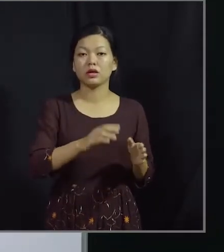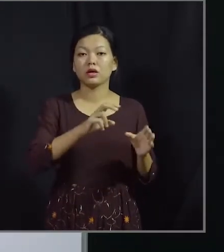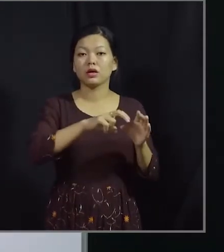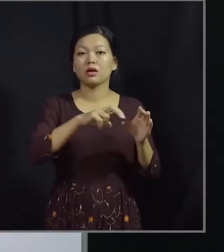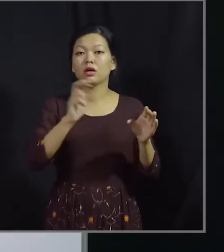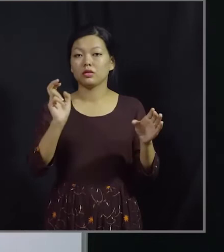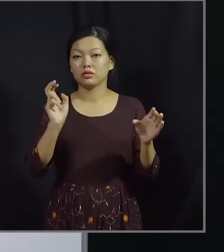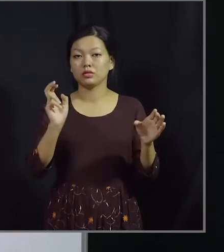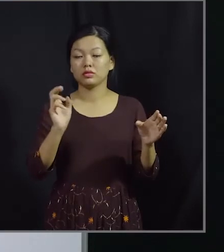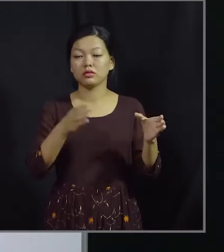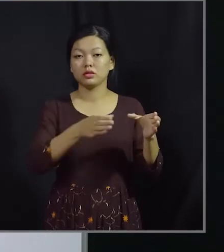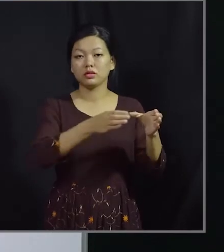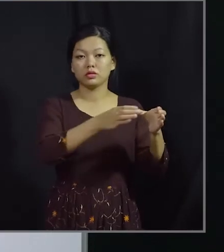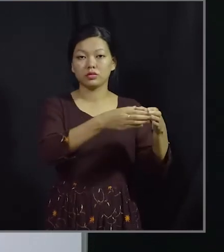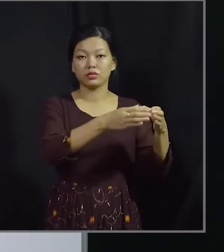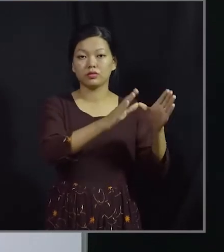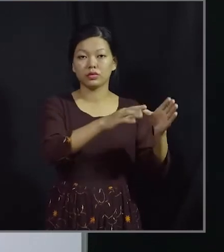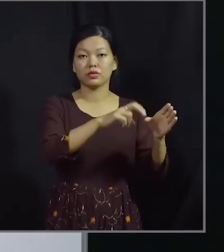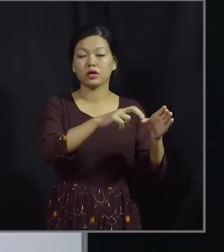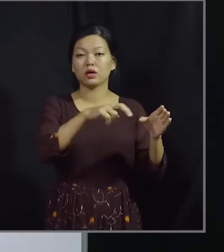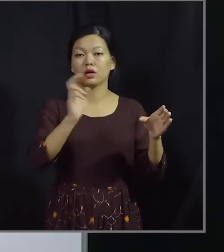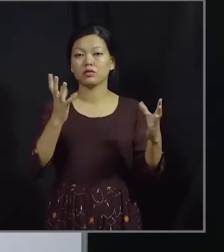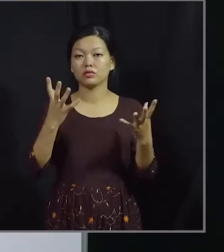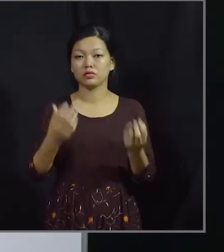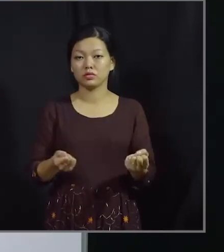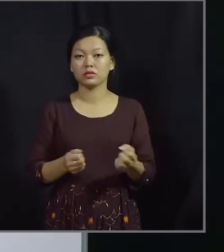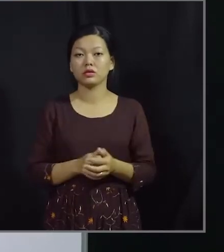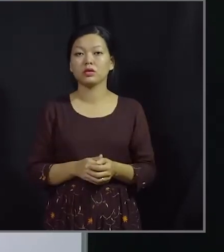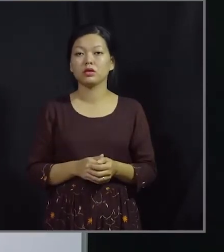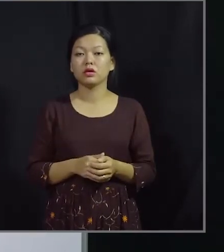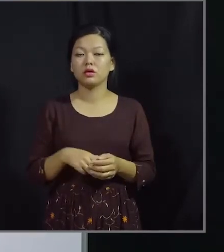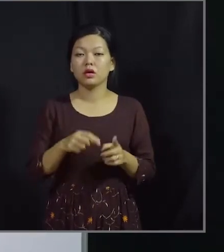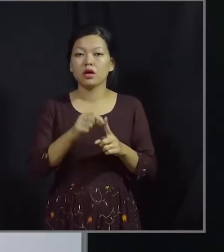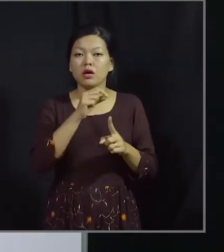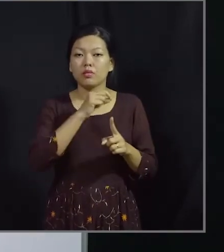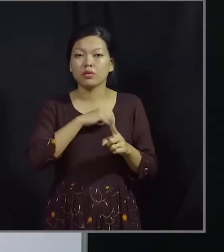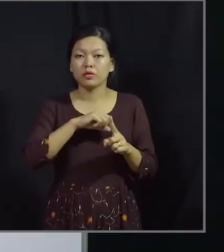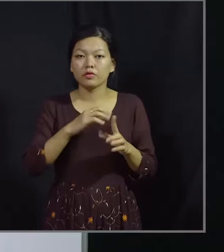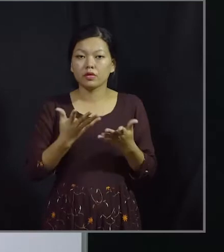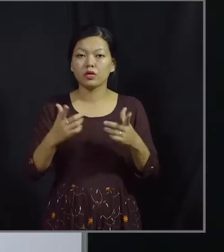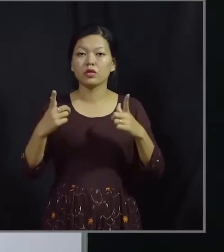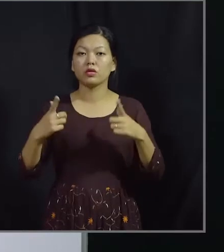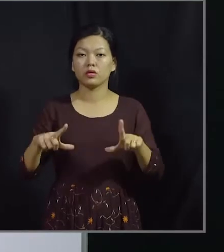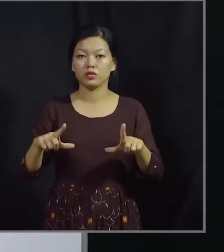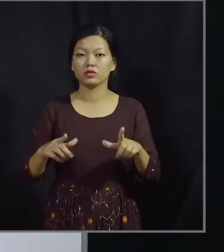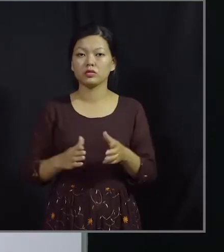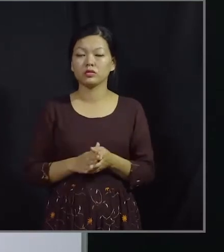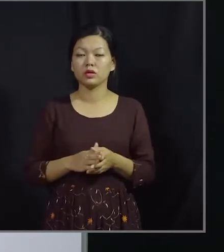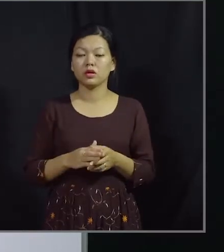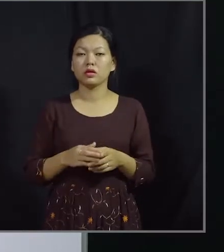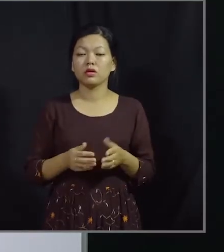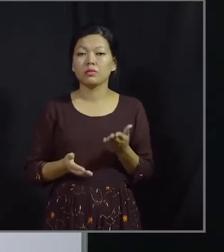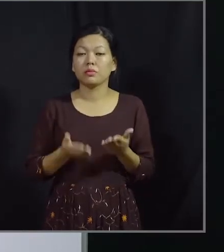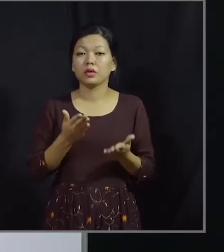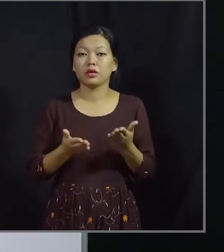leave the partnership. So there may be some profit and losses or assets and liabilities lying within